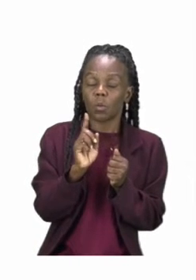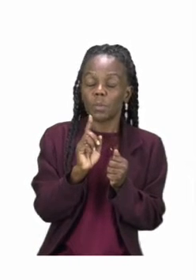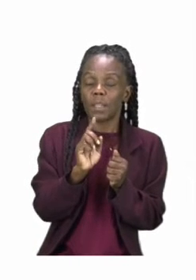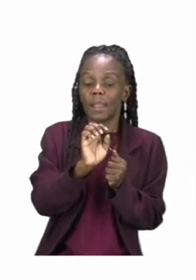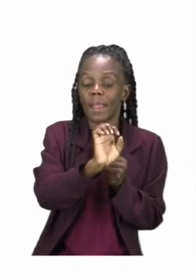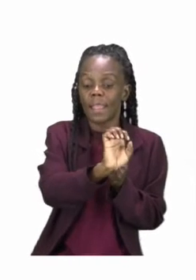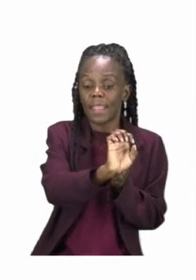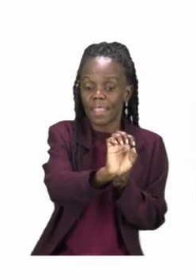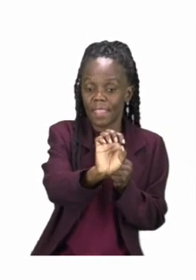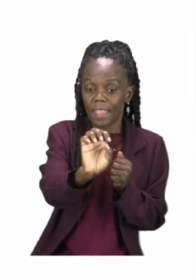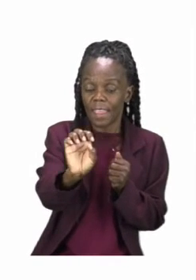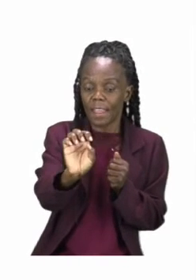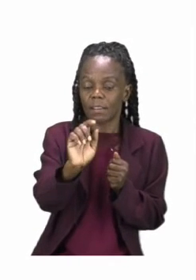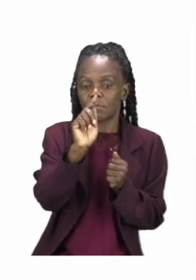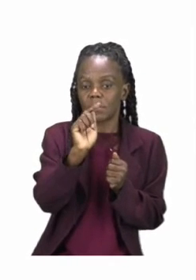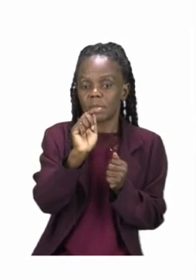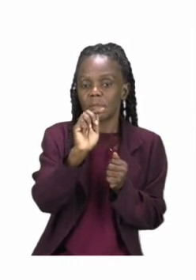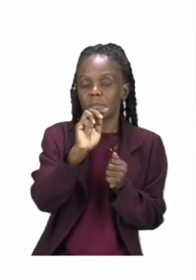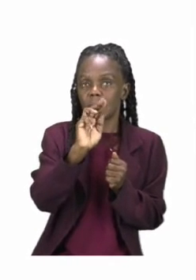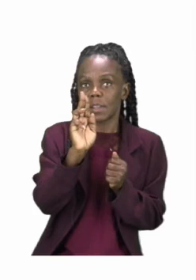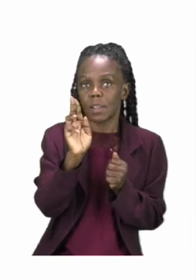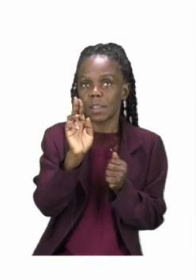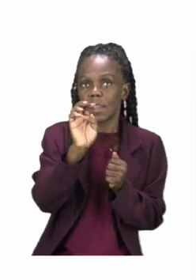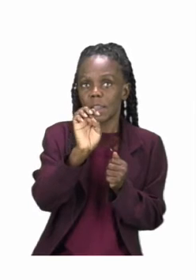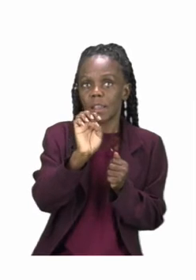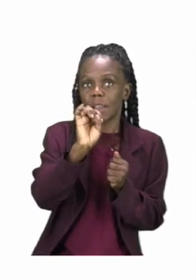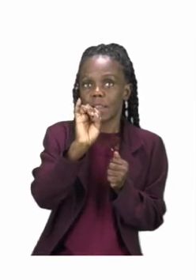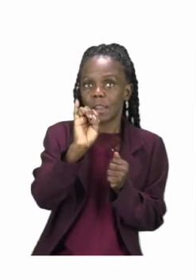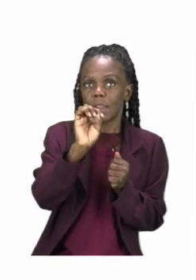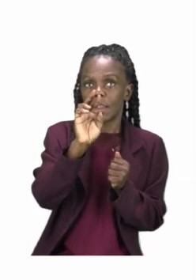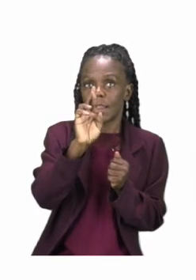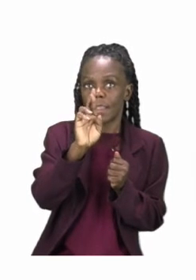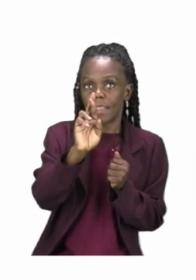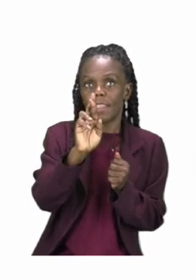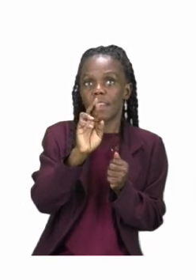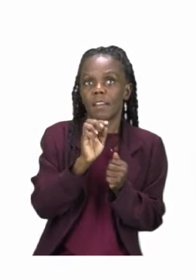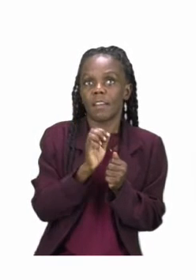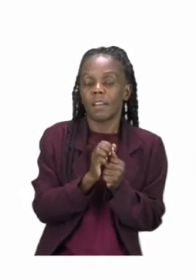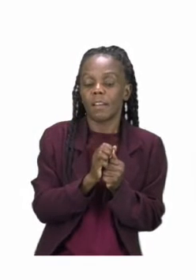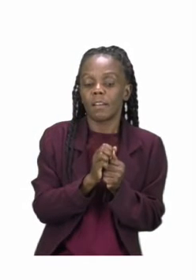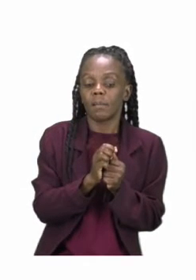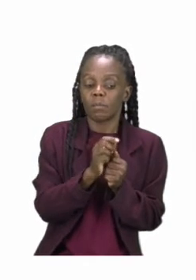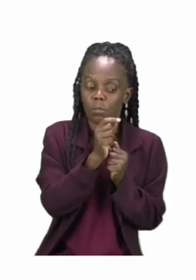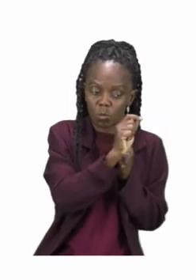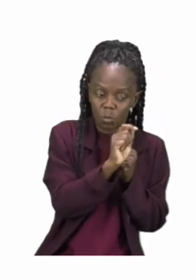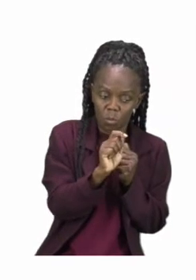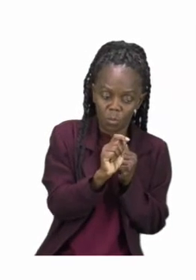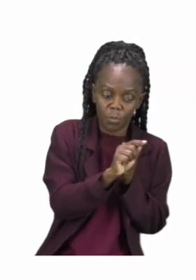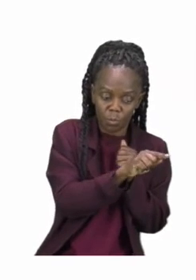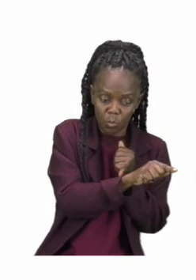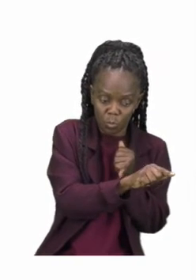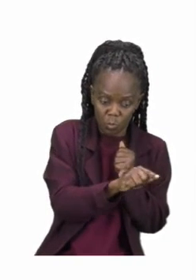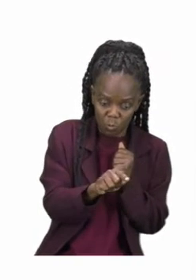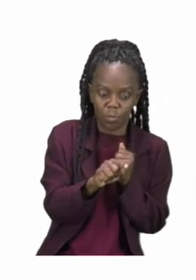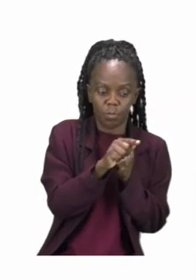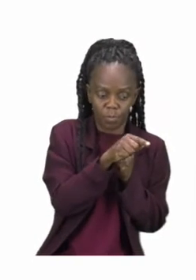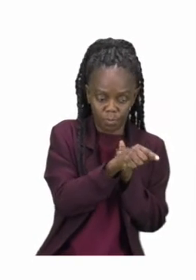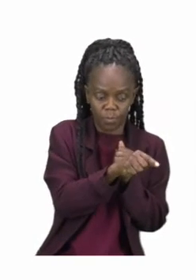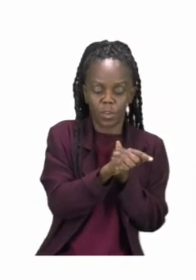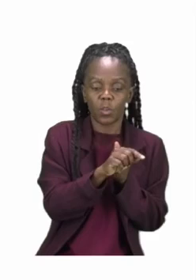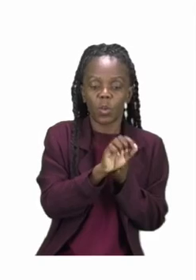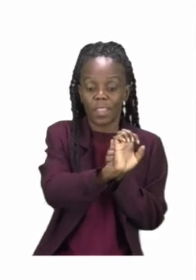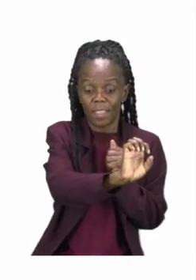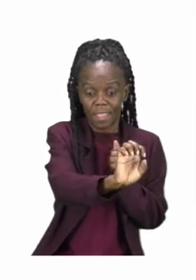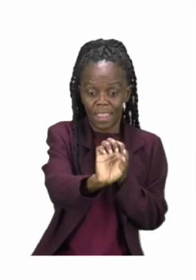Their car is red. So we are going to use the word their. Let